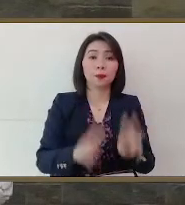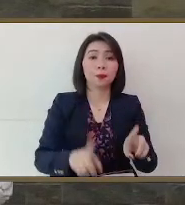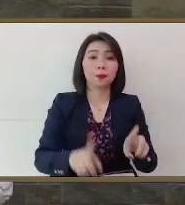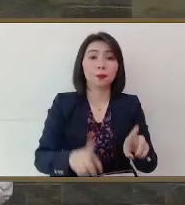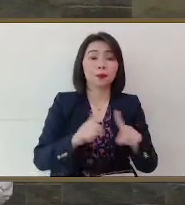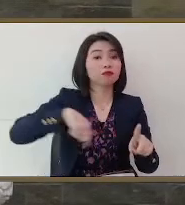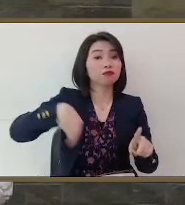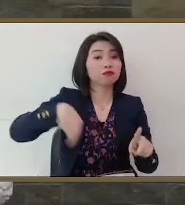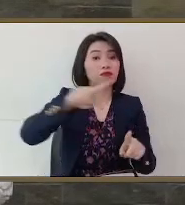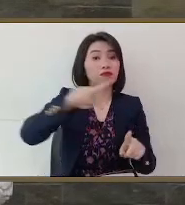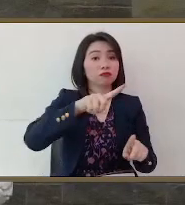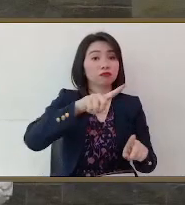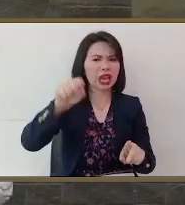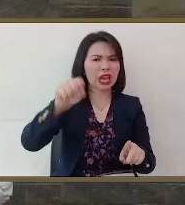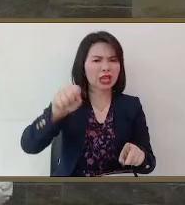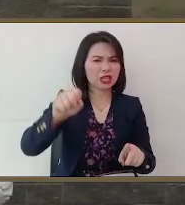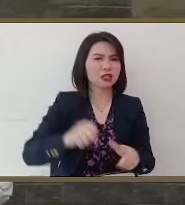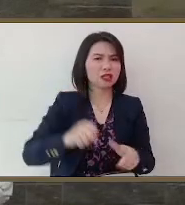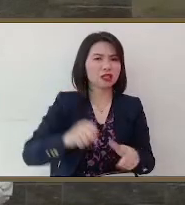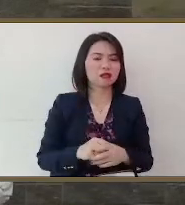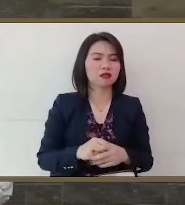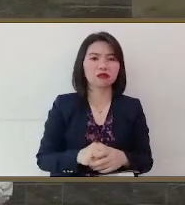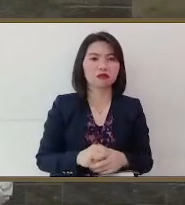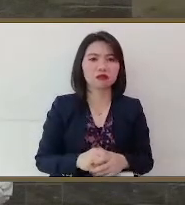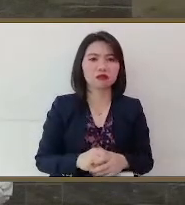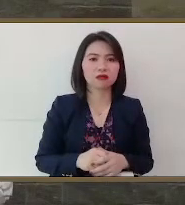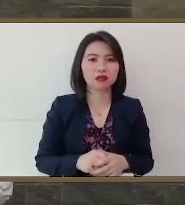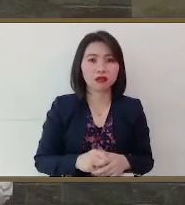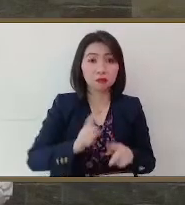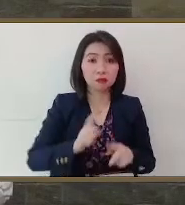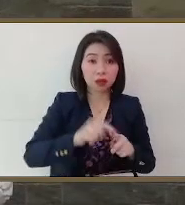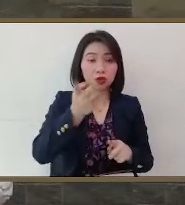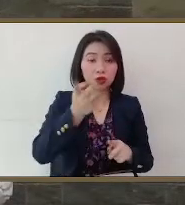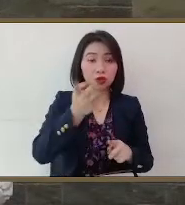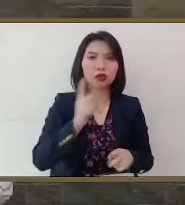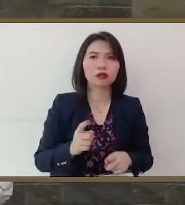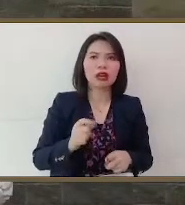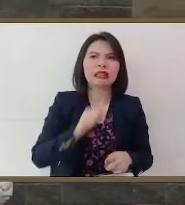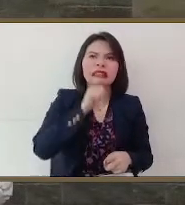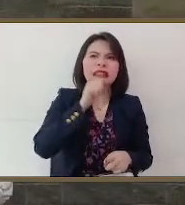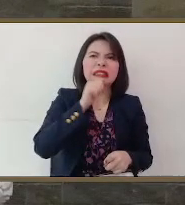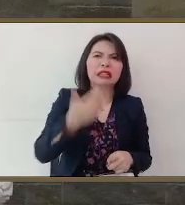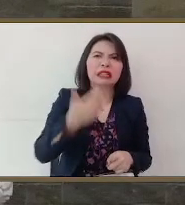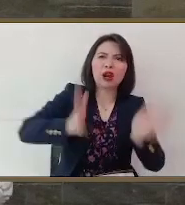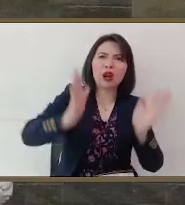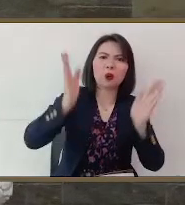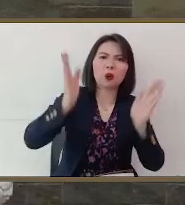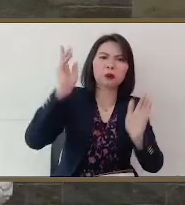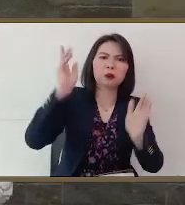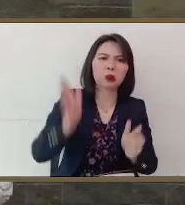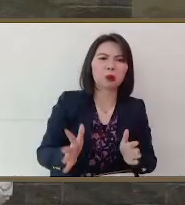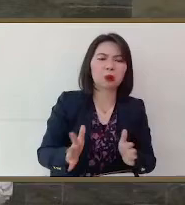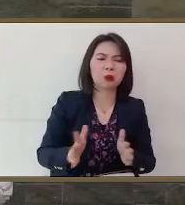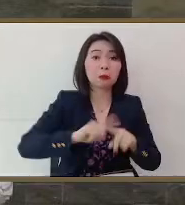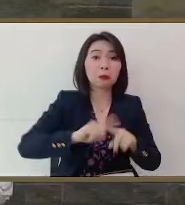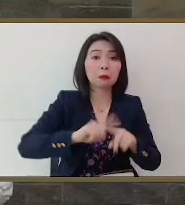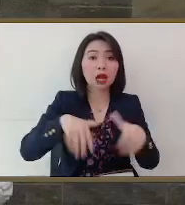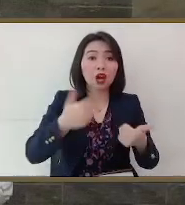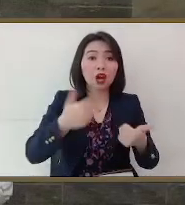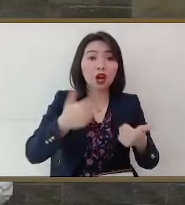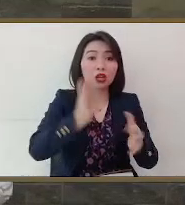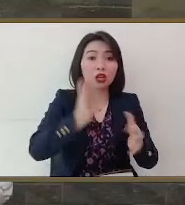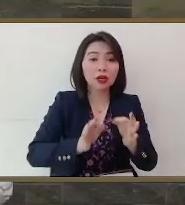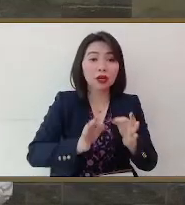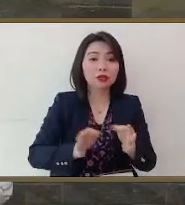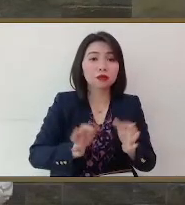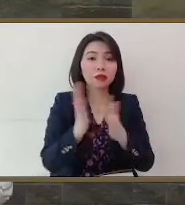paghabang? You understand? Ay, hindi ko papayagan yan, Pastor. Oh yeah, hindi mo papayagan. Pero ngayon, kapatid, how do you interpret when the Bible